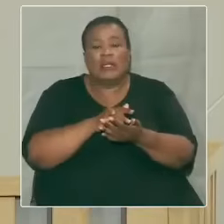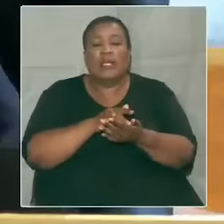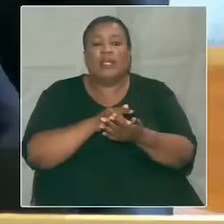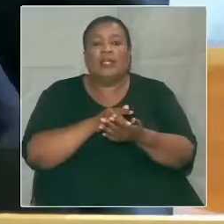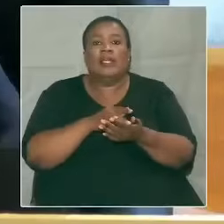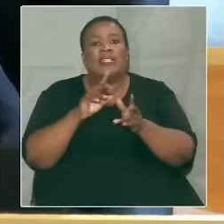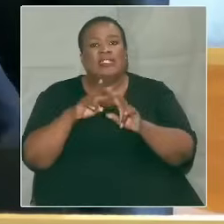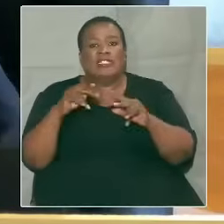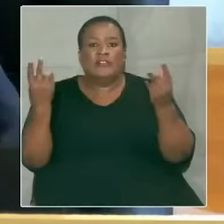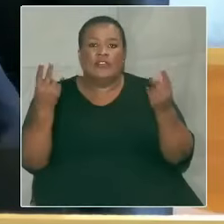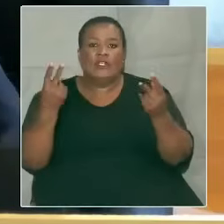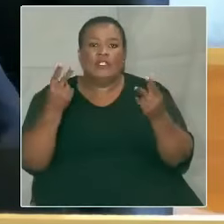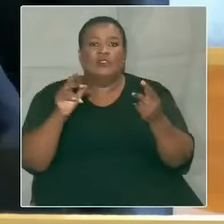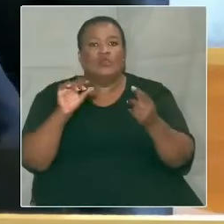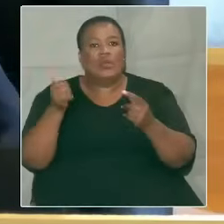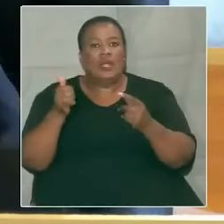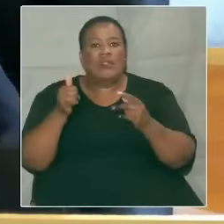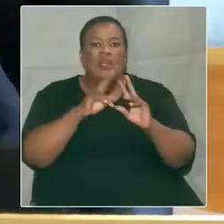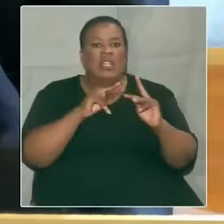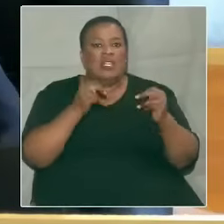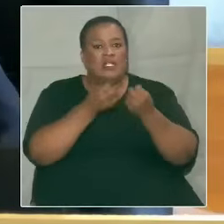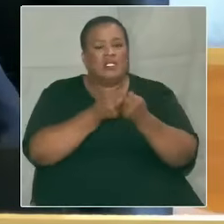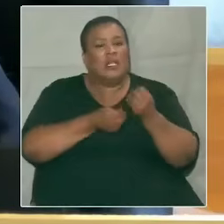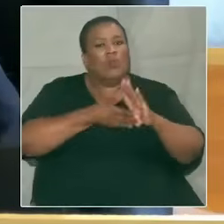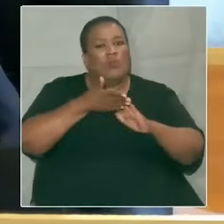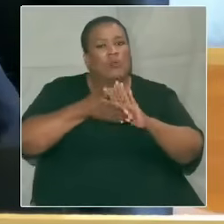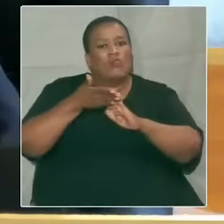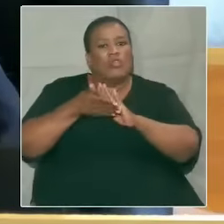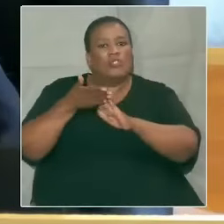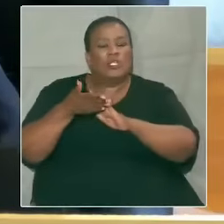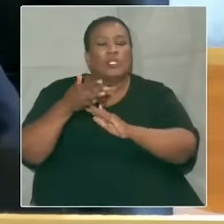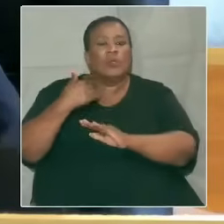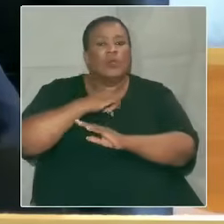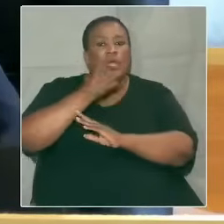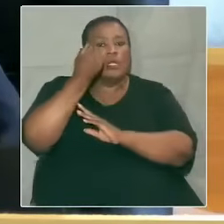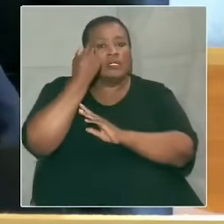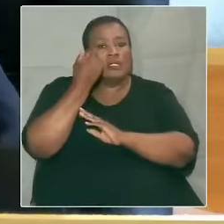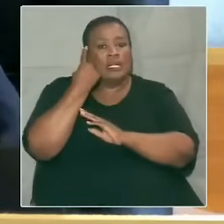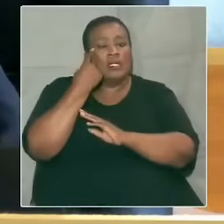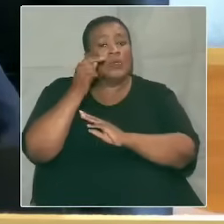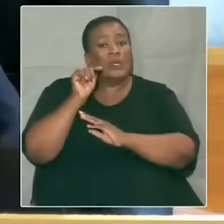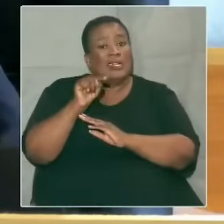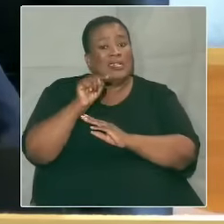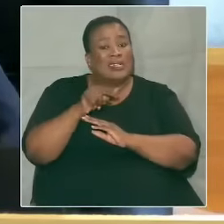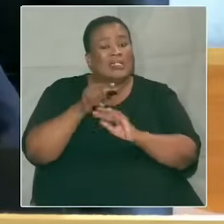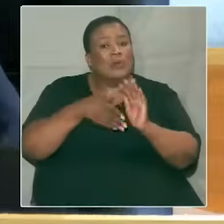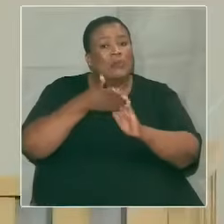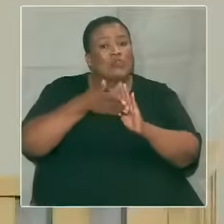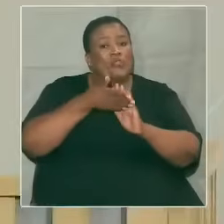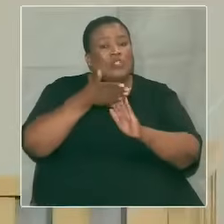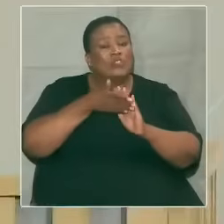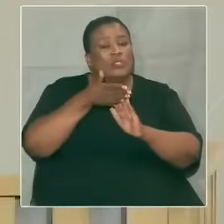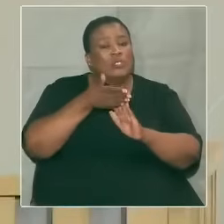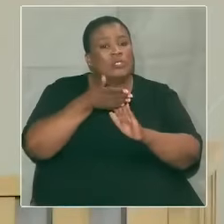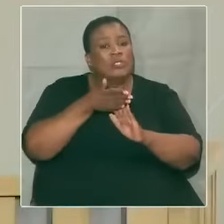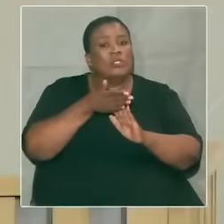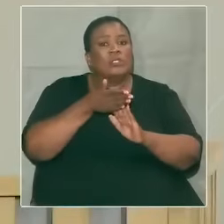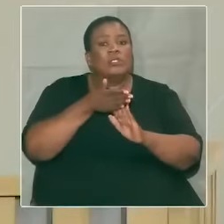different to other national operations, and is understood that this operation is driven,